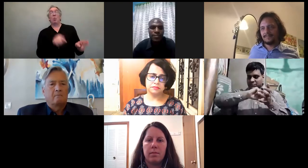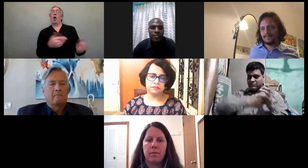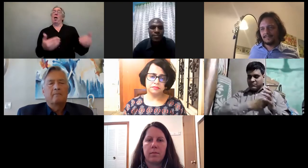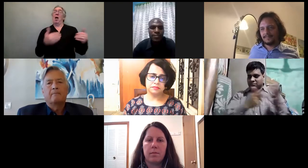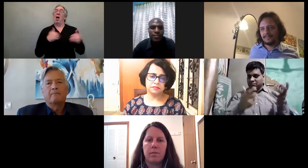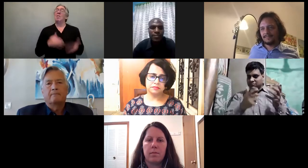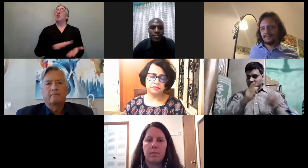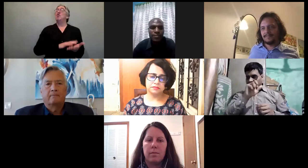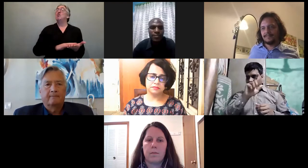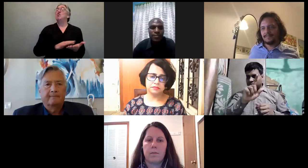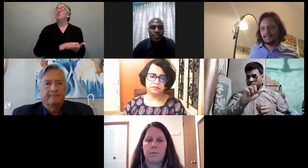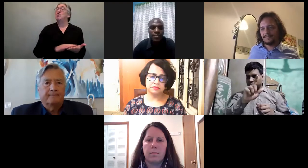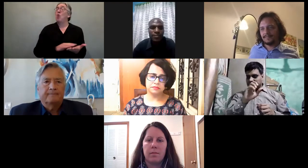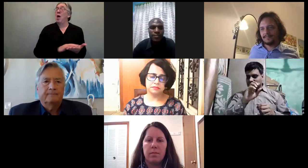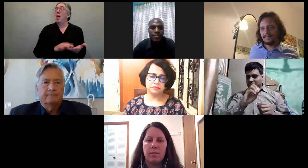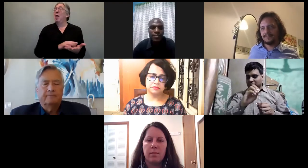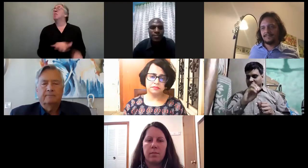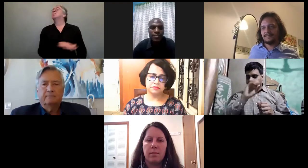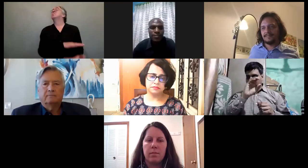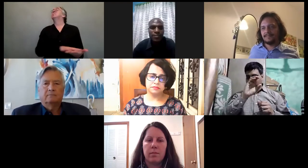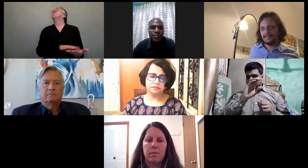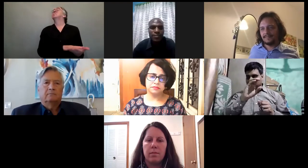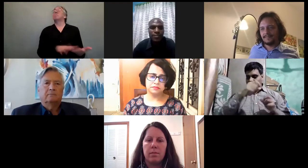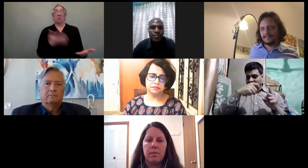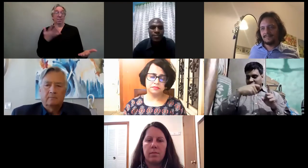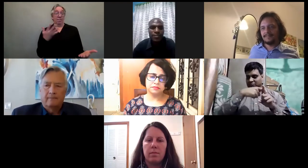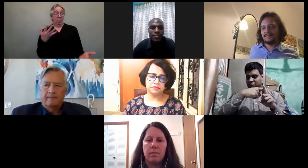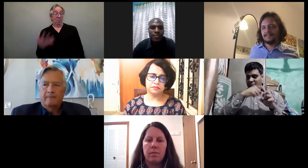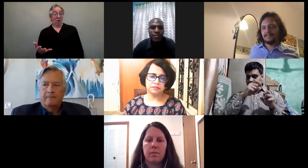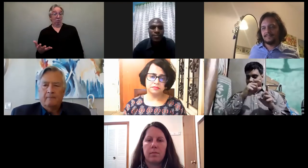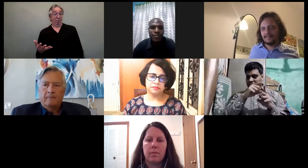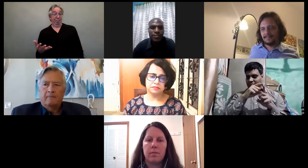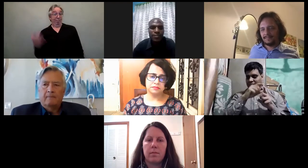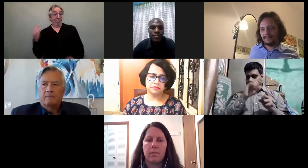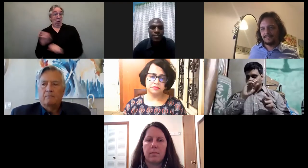at office, but during the pandemic, during this lockdown,